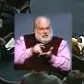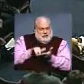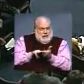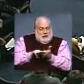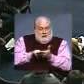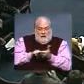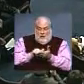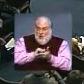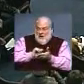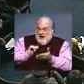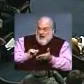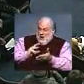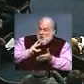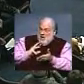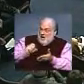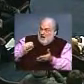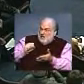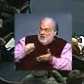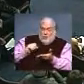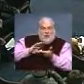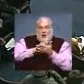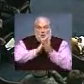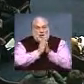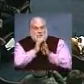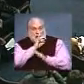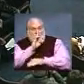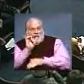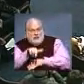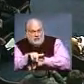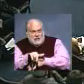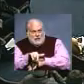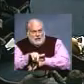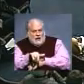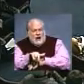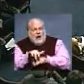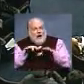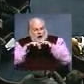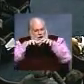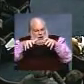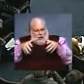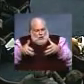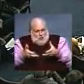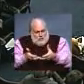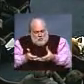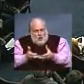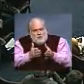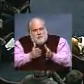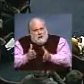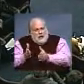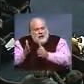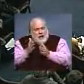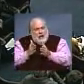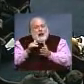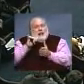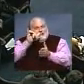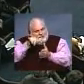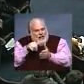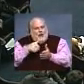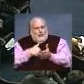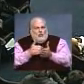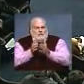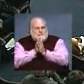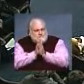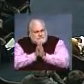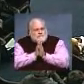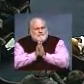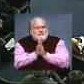was and what we don't want Little Rock to become. A comprehensive planning strategy is all that we're asking for.